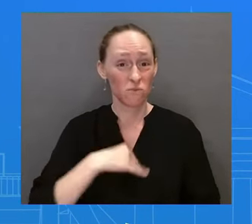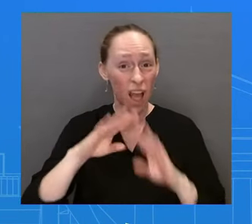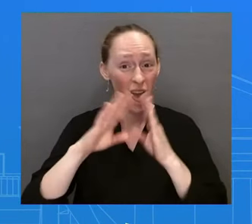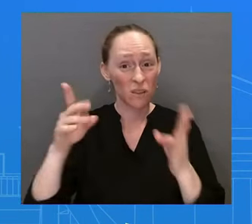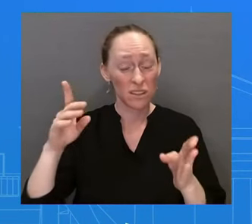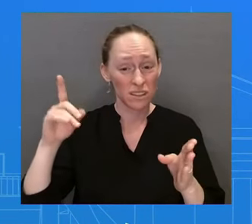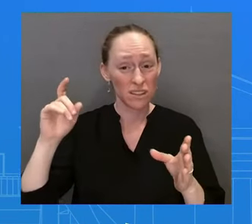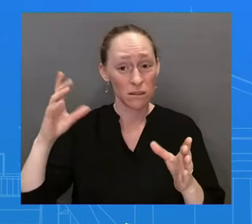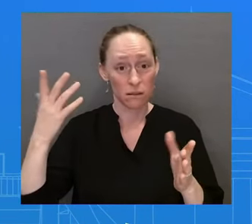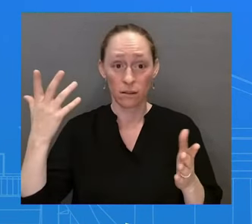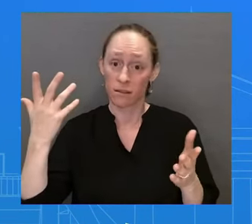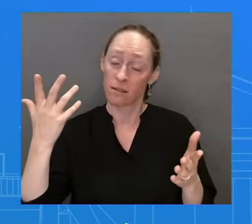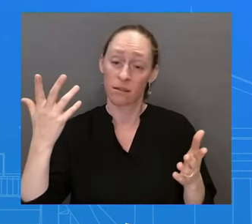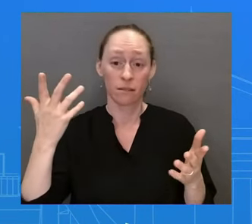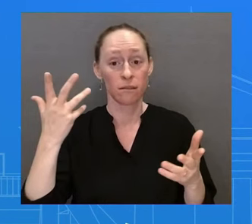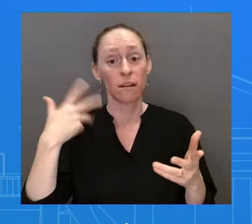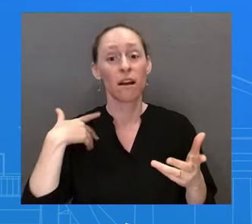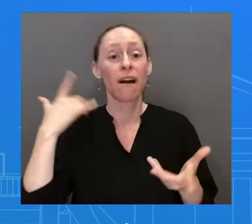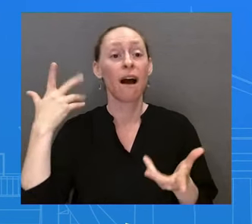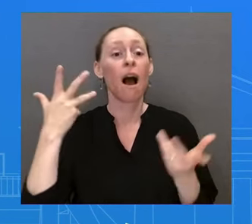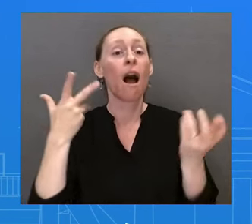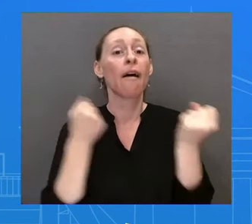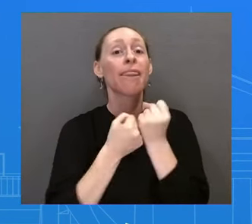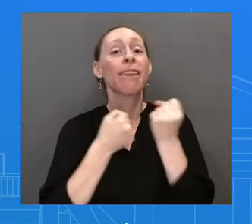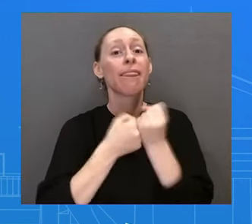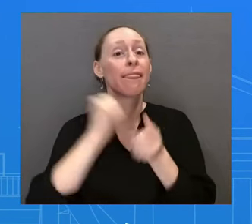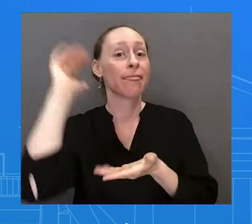where we are right now. Okay, just a couple more. Thanks.